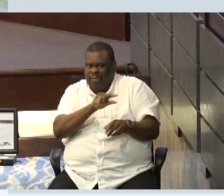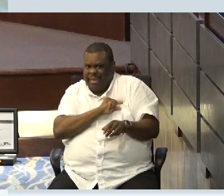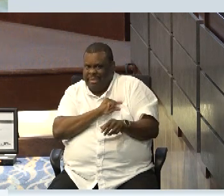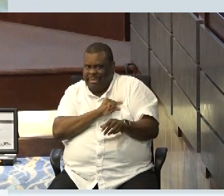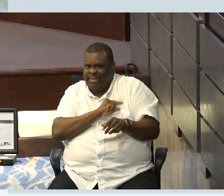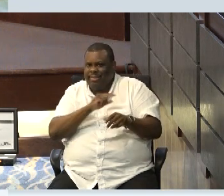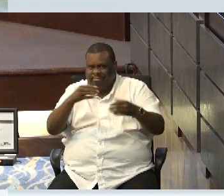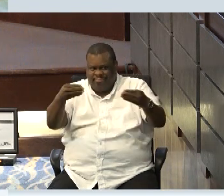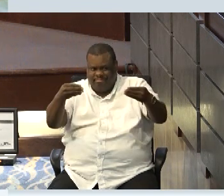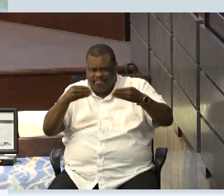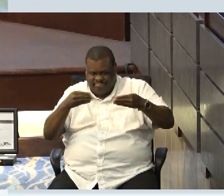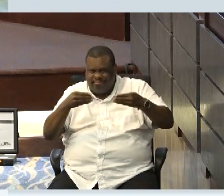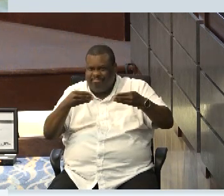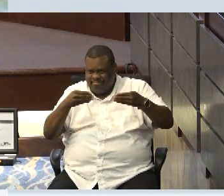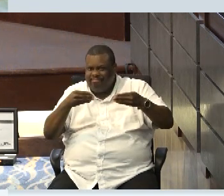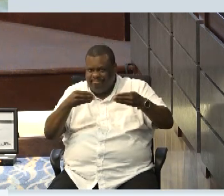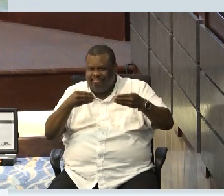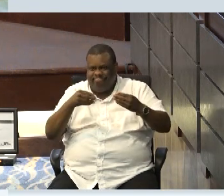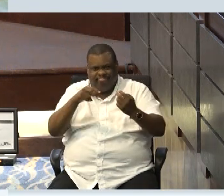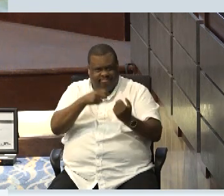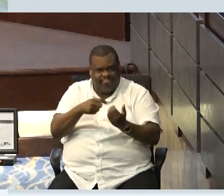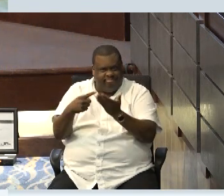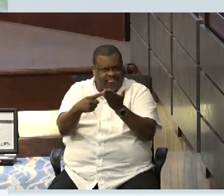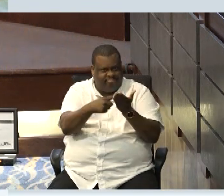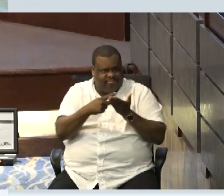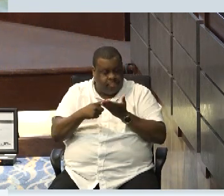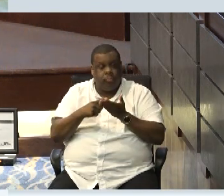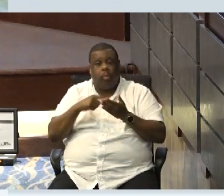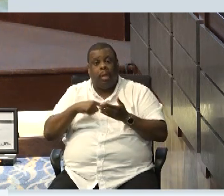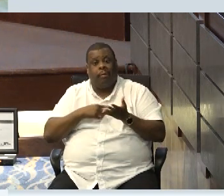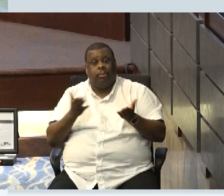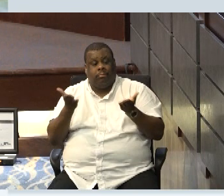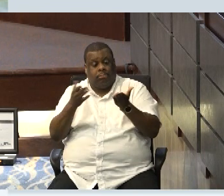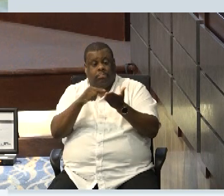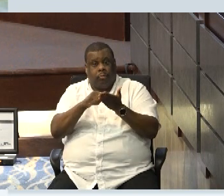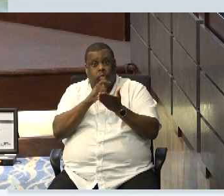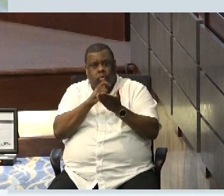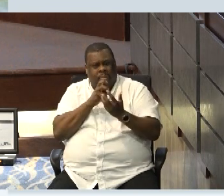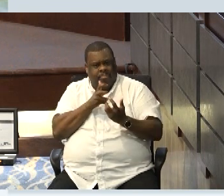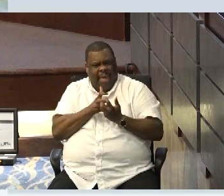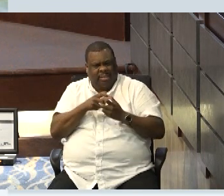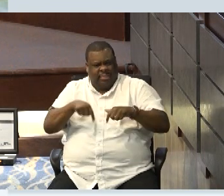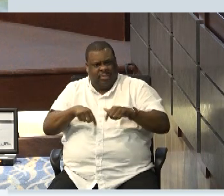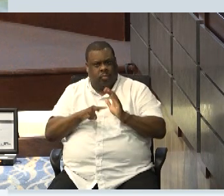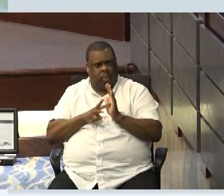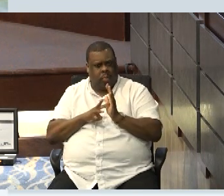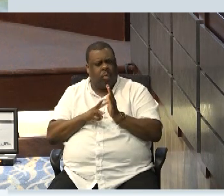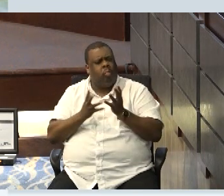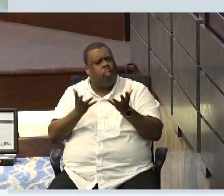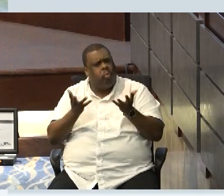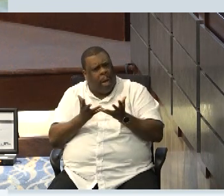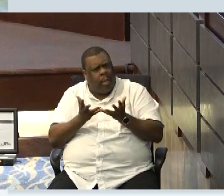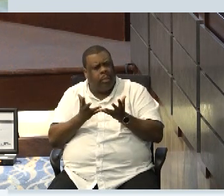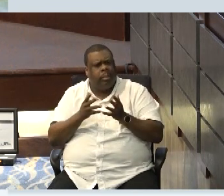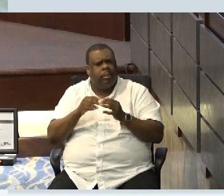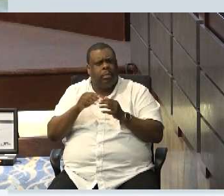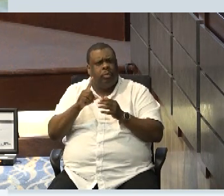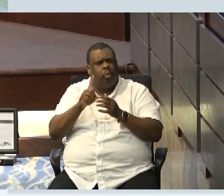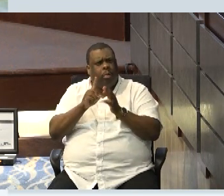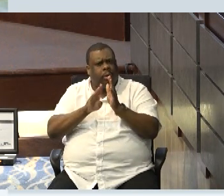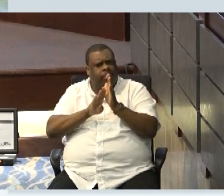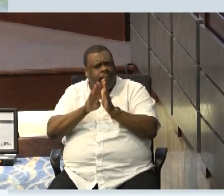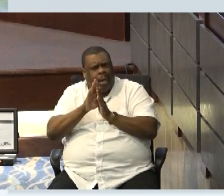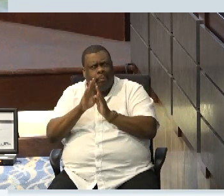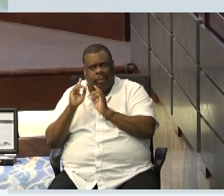we're looking for. We're looking for a proposal or a statement of qualifications that identifies what is their relevant past